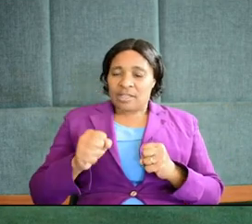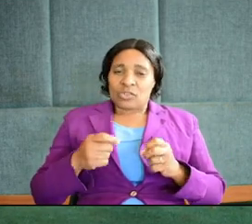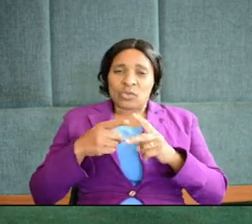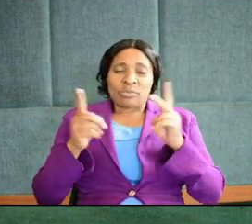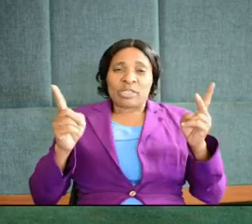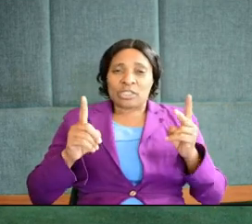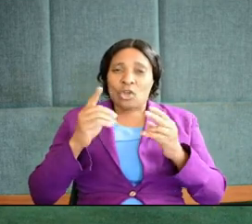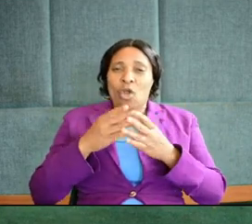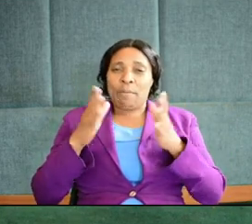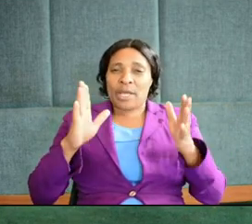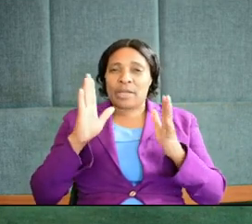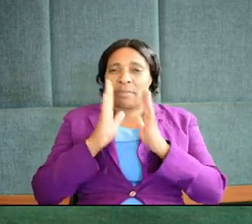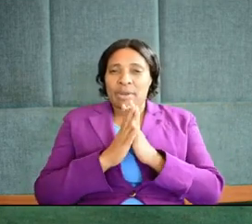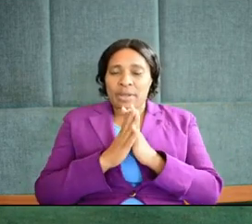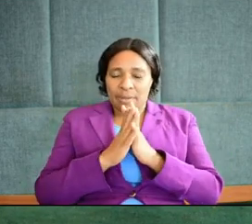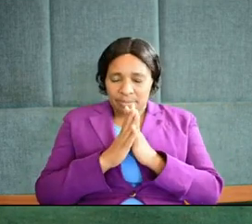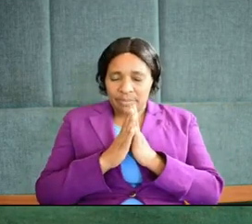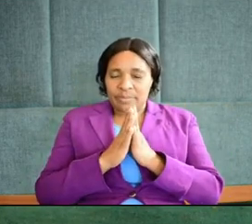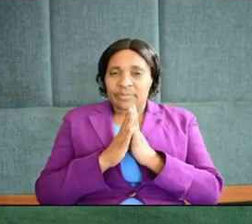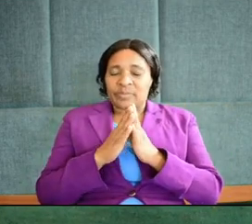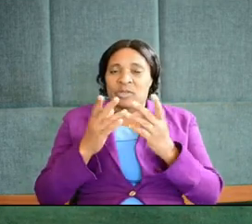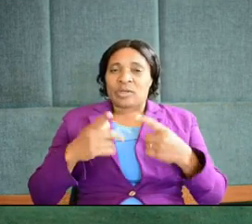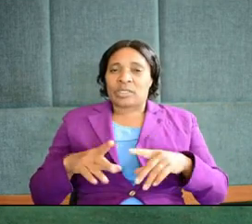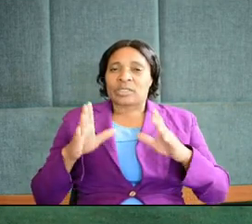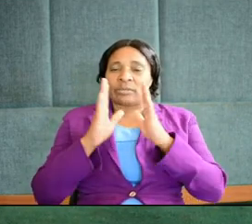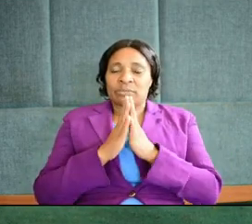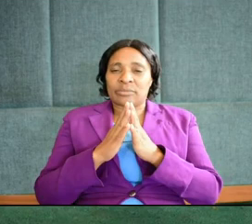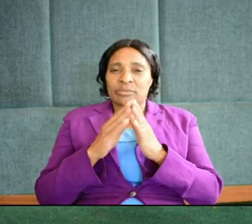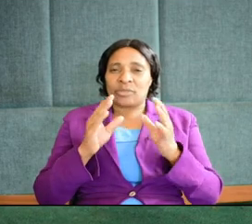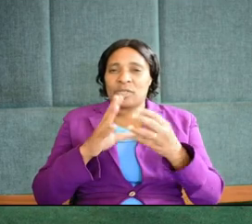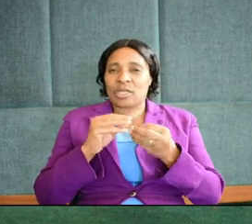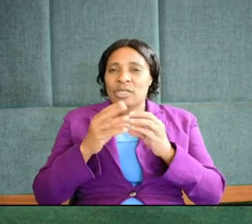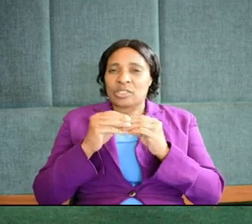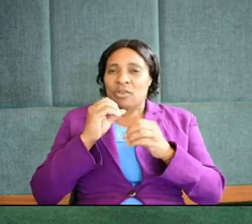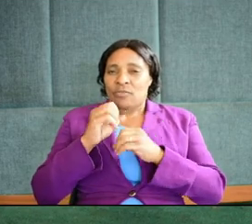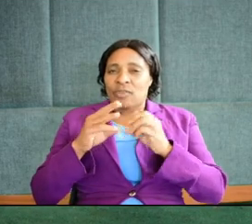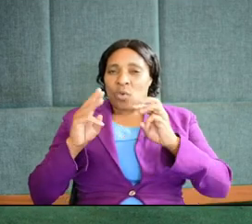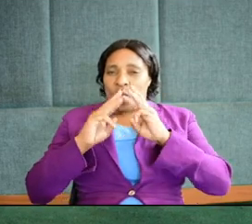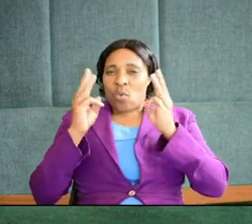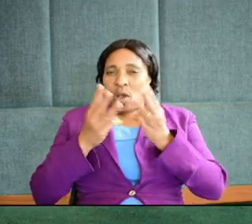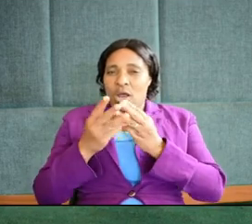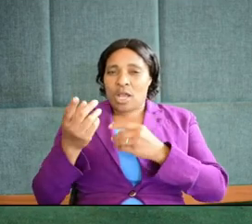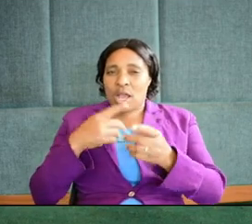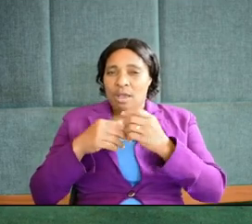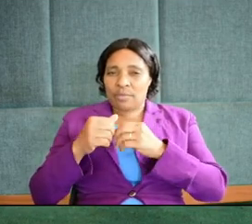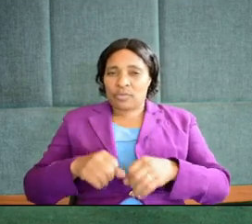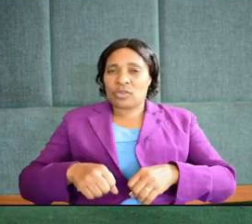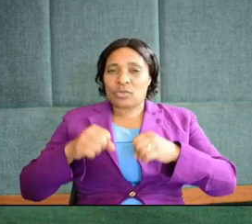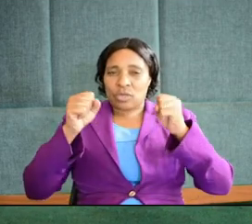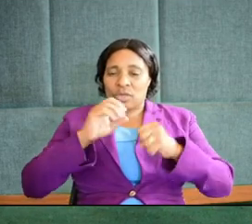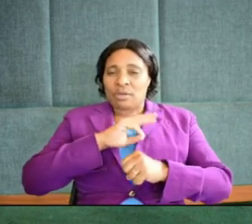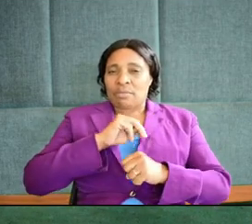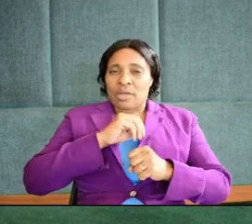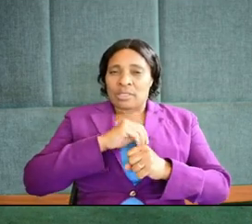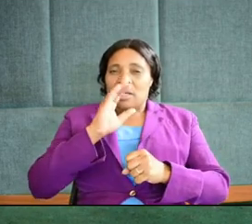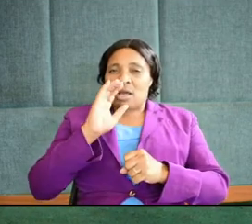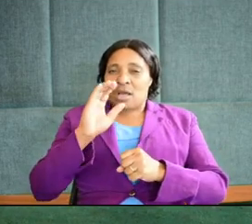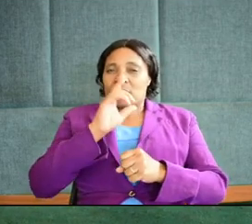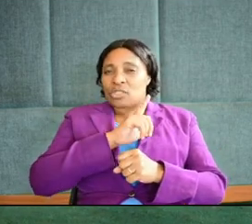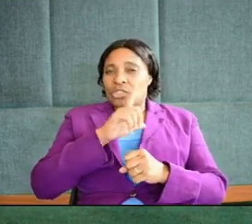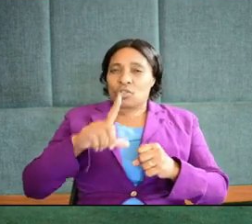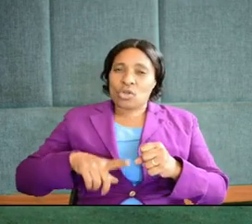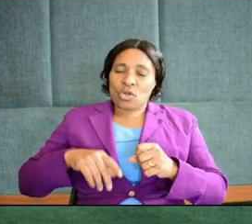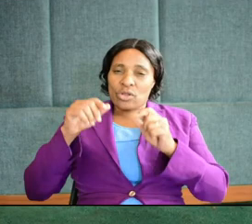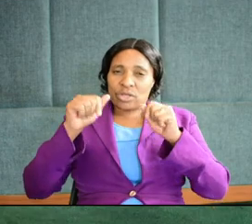with an opening prayer from Ashley. Let's pray. Creator of the universe, we come before your throne of mercy. We ask, Lord,